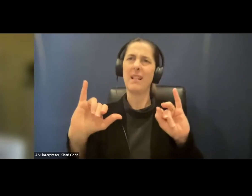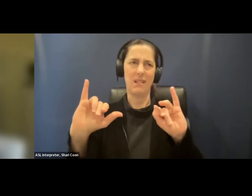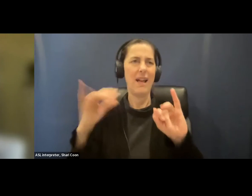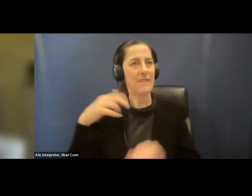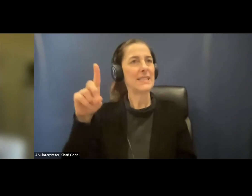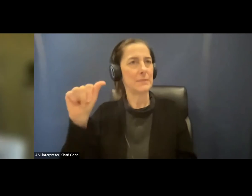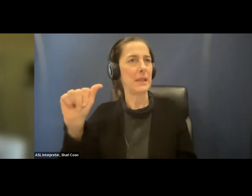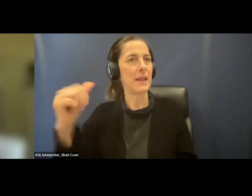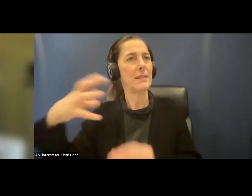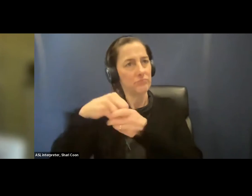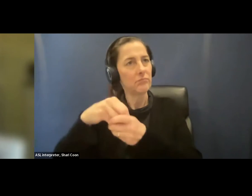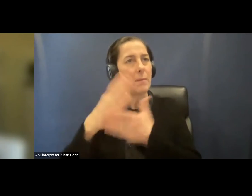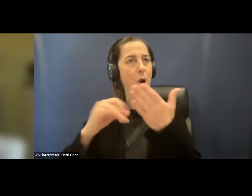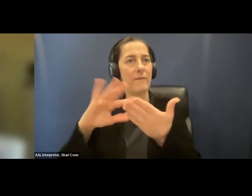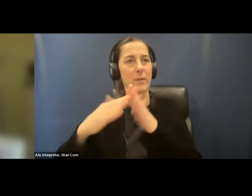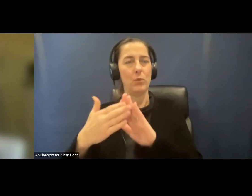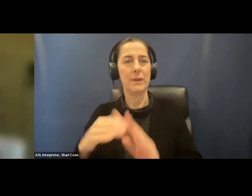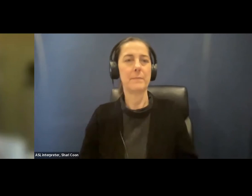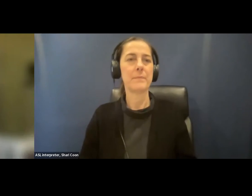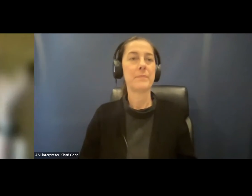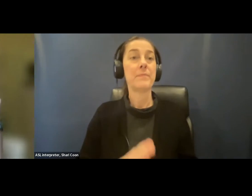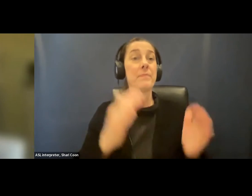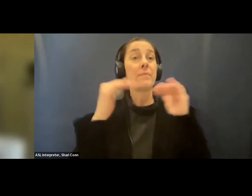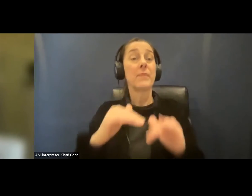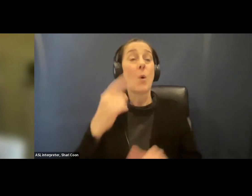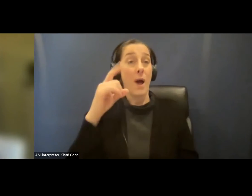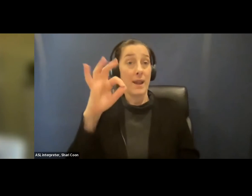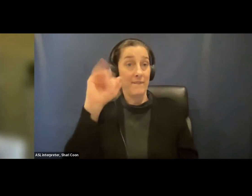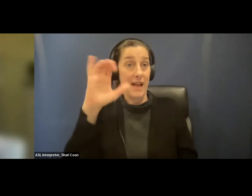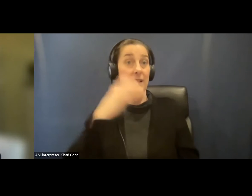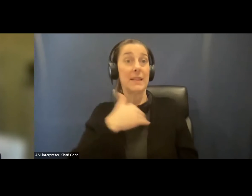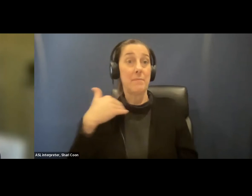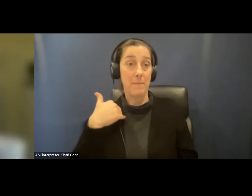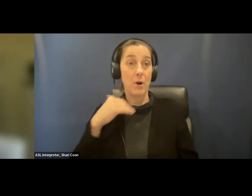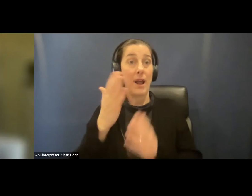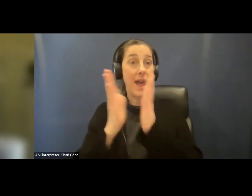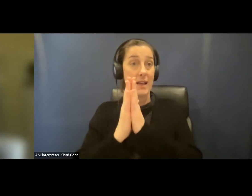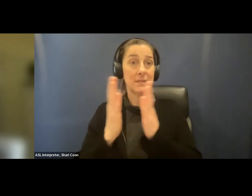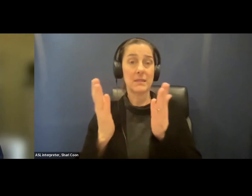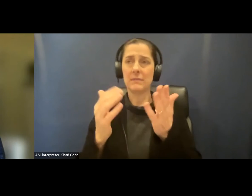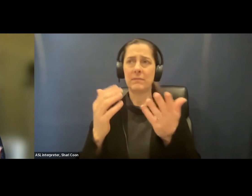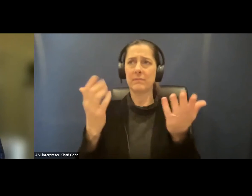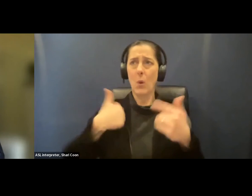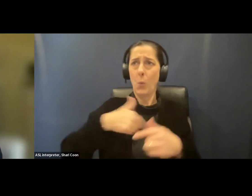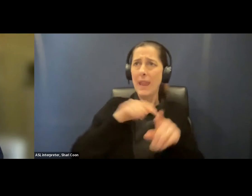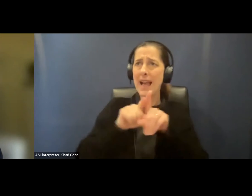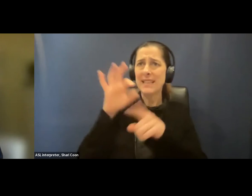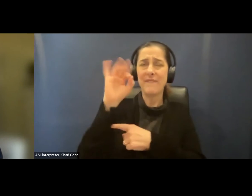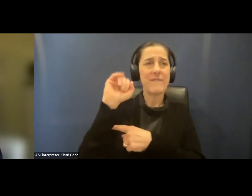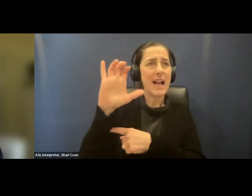A faculty member asks, what can we as faculty do to make students feel more comfortable disclosing their disability? Great